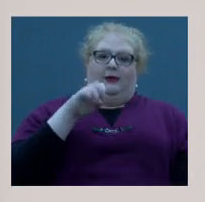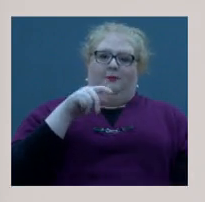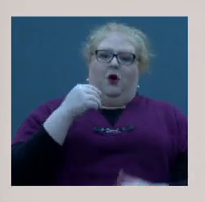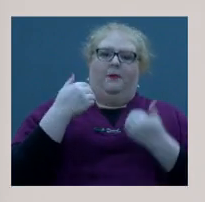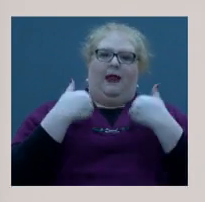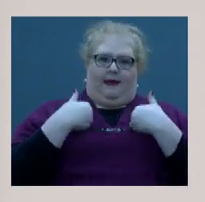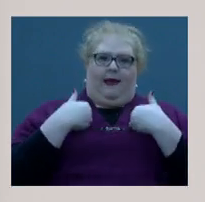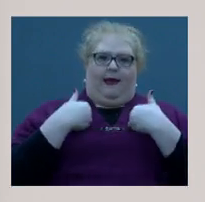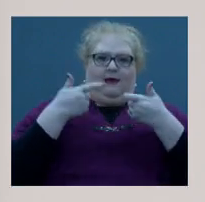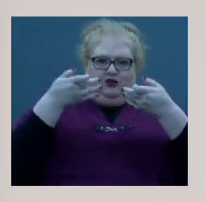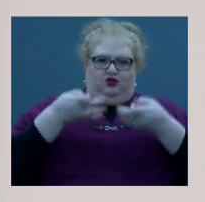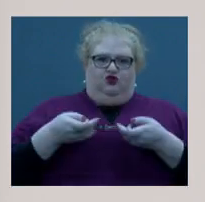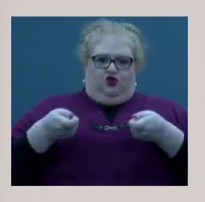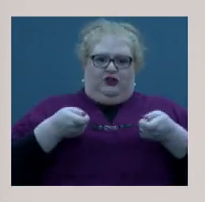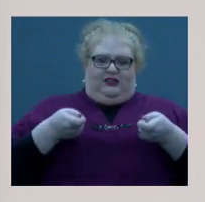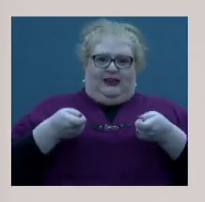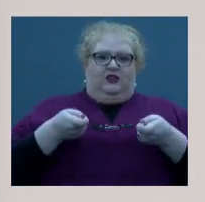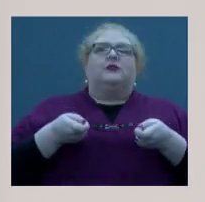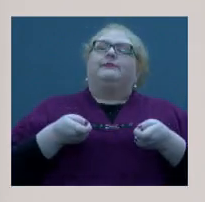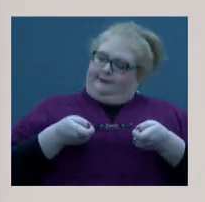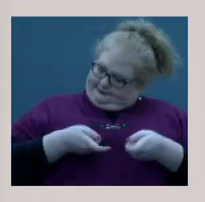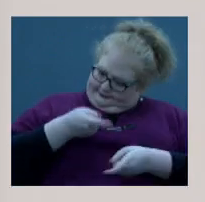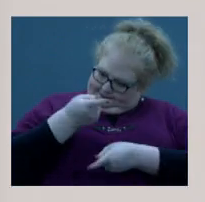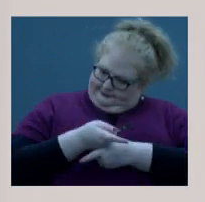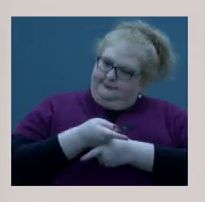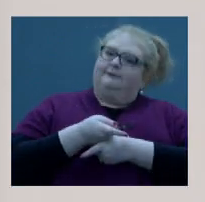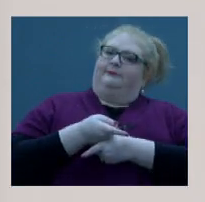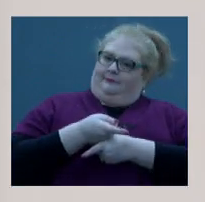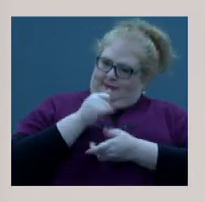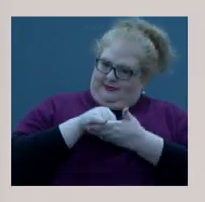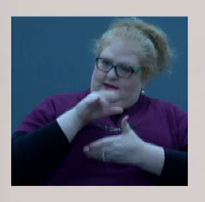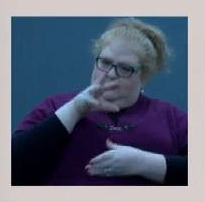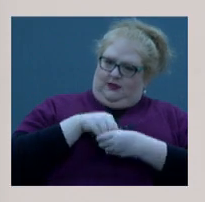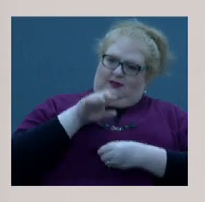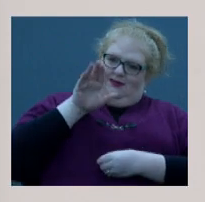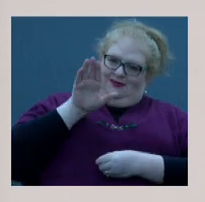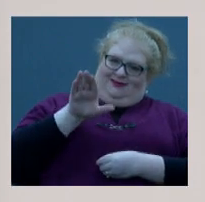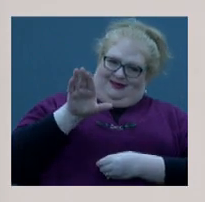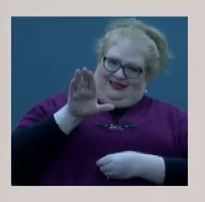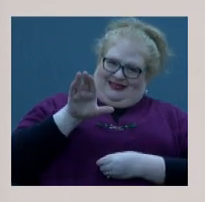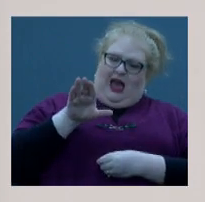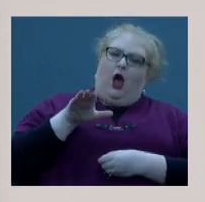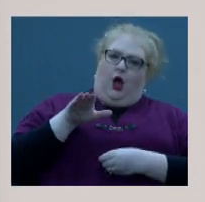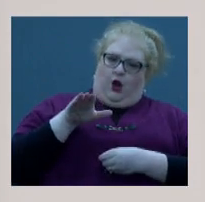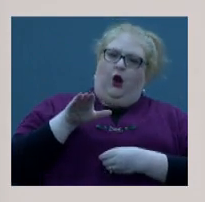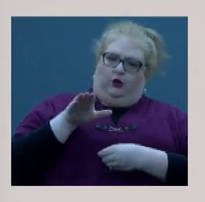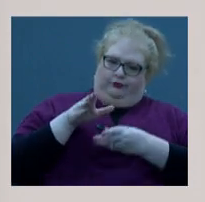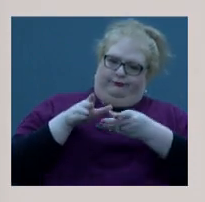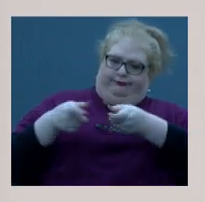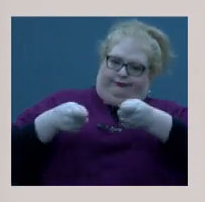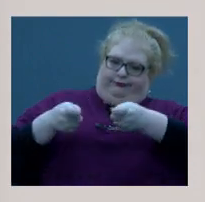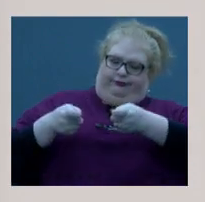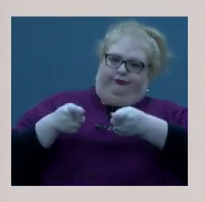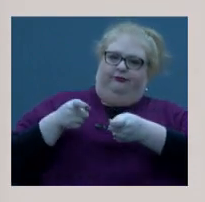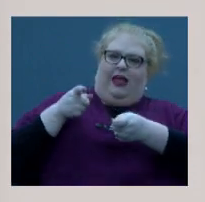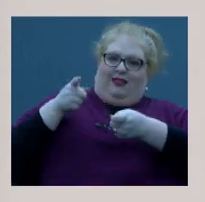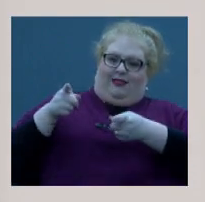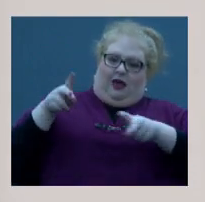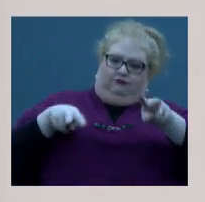over. They do. That is entirely in their Okay. their right of way, and they have looked at it and they have expressed concern.